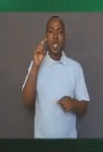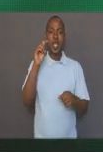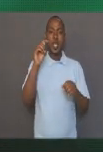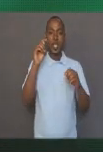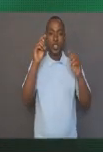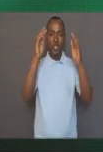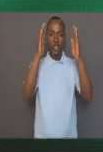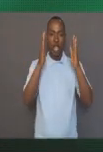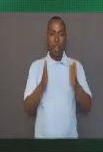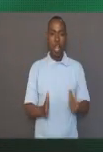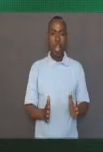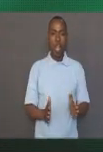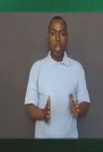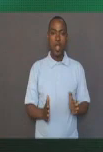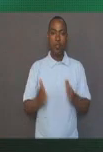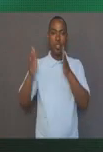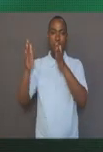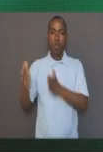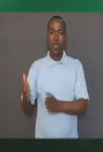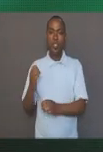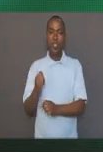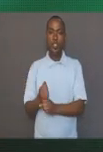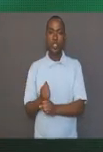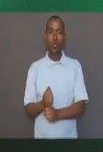on a sheet of paper.